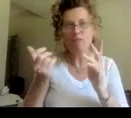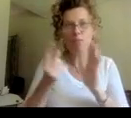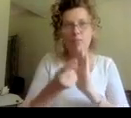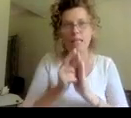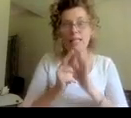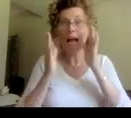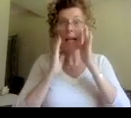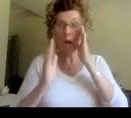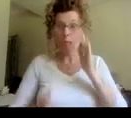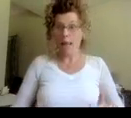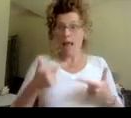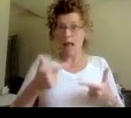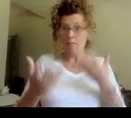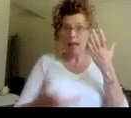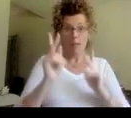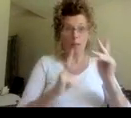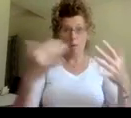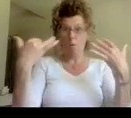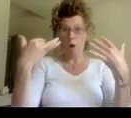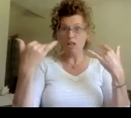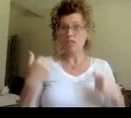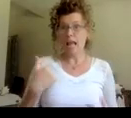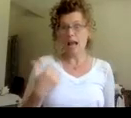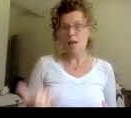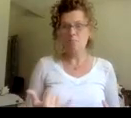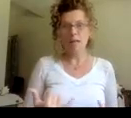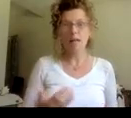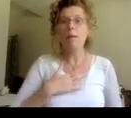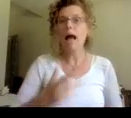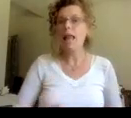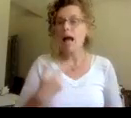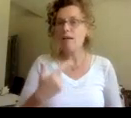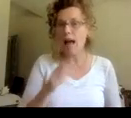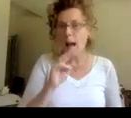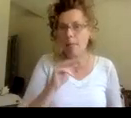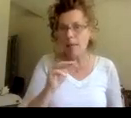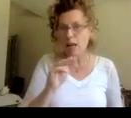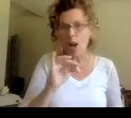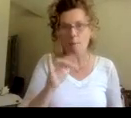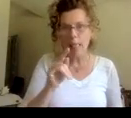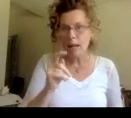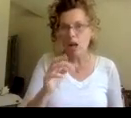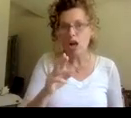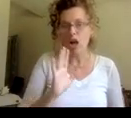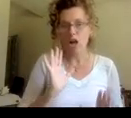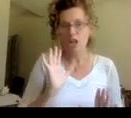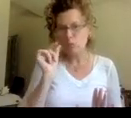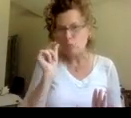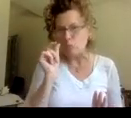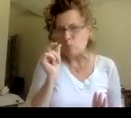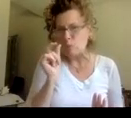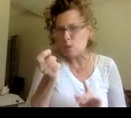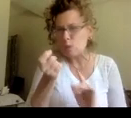know in my life, and maybe those of you watching right now, I know I've been in my life that I've been a millimeter. Tony always says a millimeter, not even an inch. I've been a millimeter away from